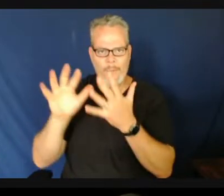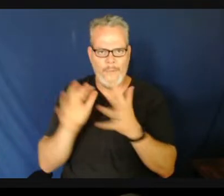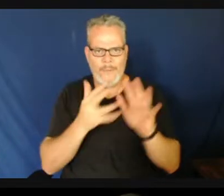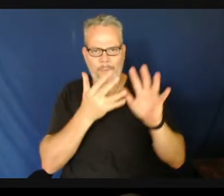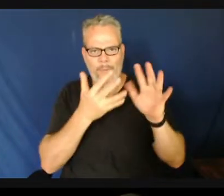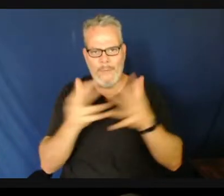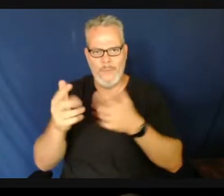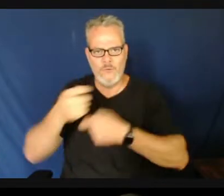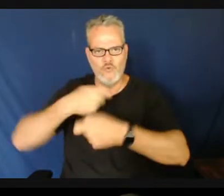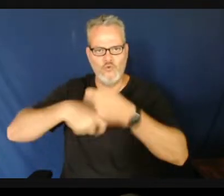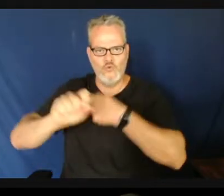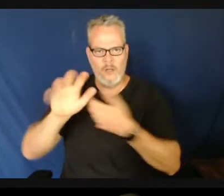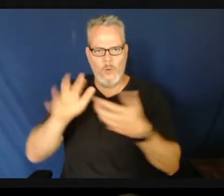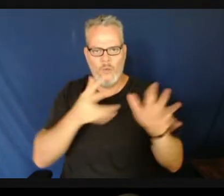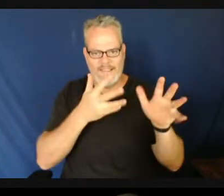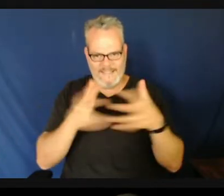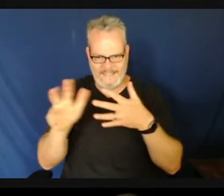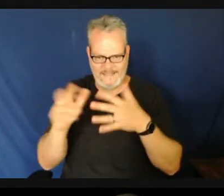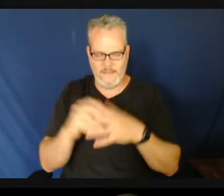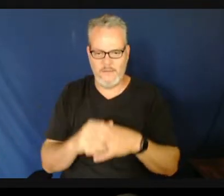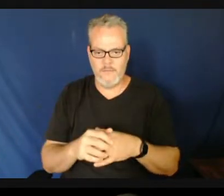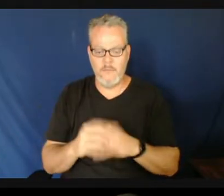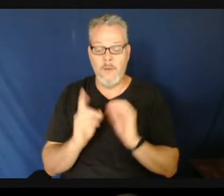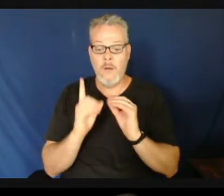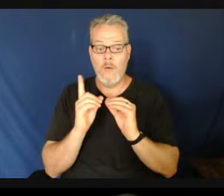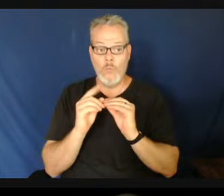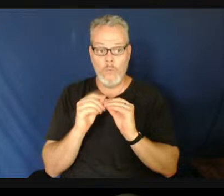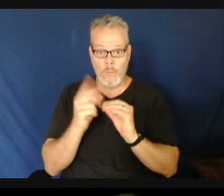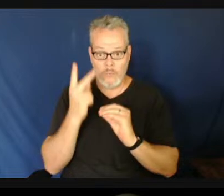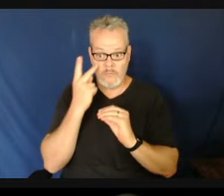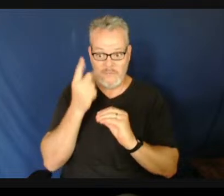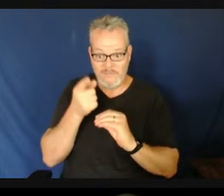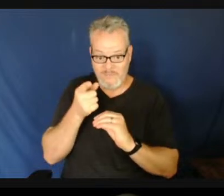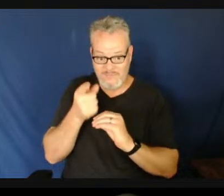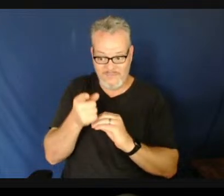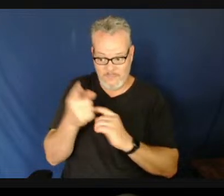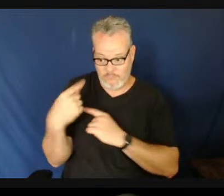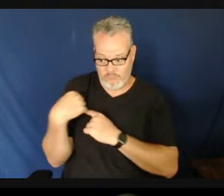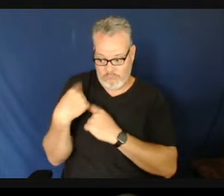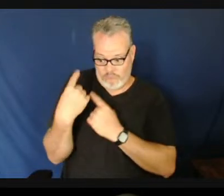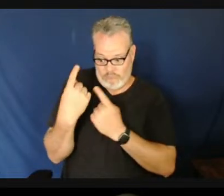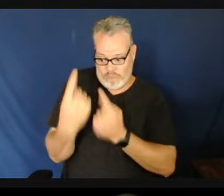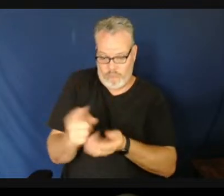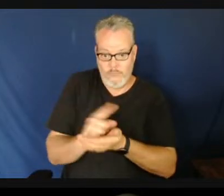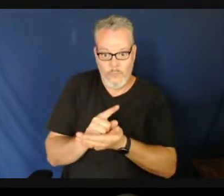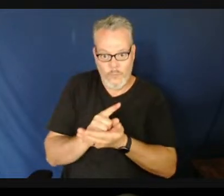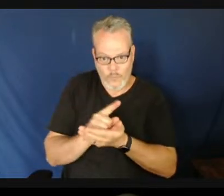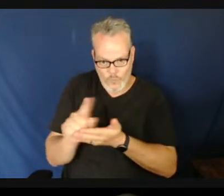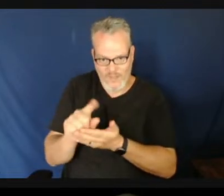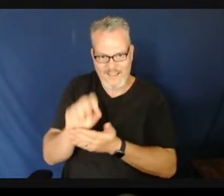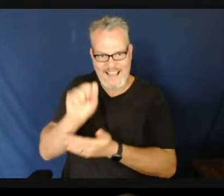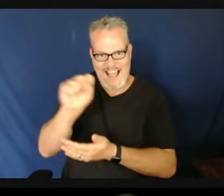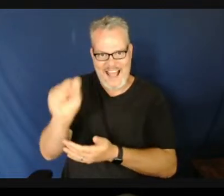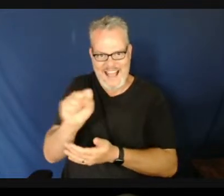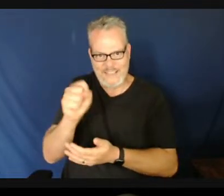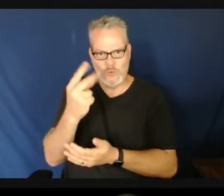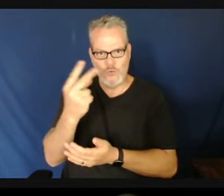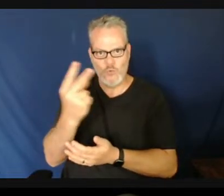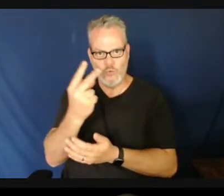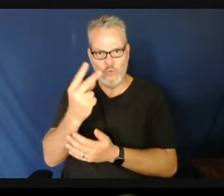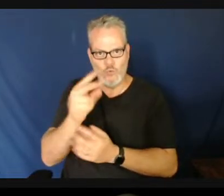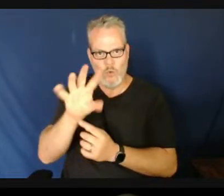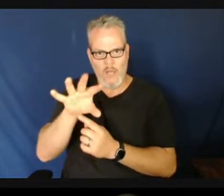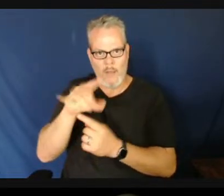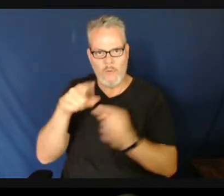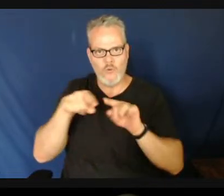you one more. And what I've done here is take the whole last week of the S2 camera and just the daytime views. So